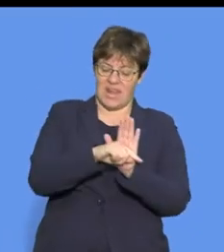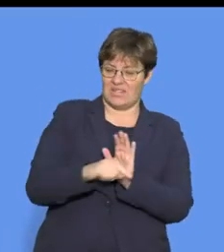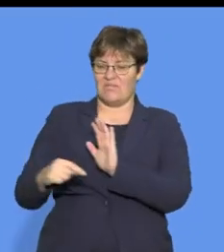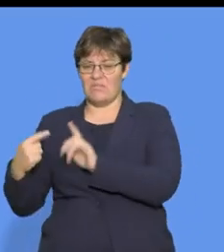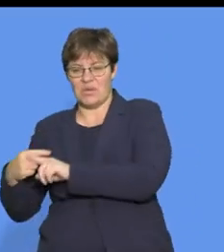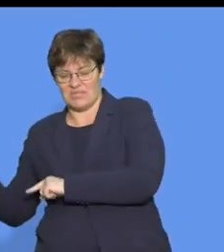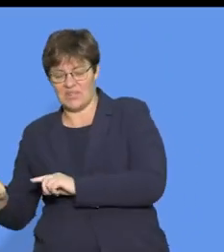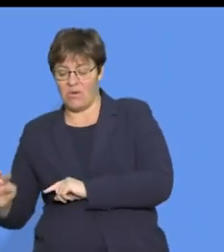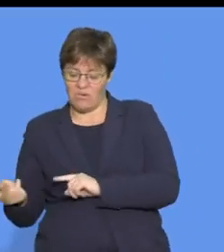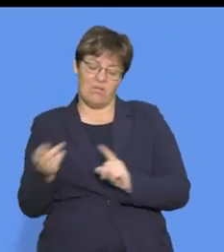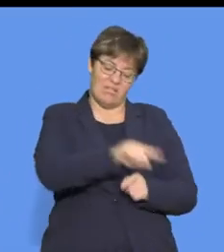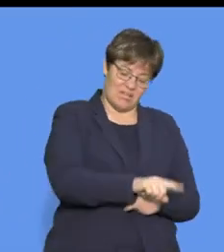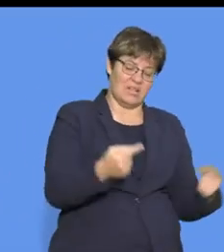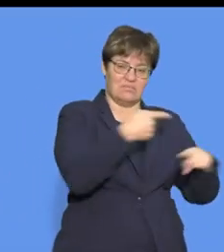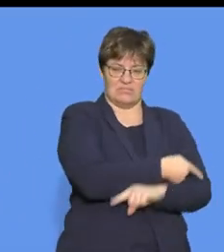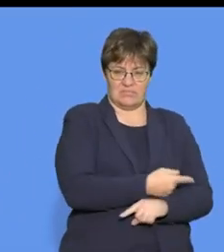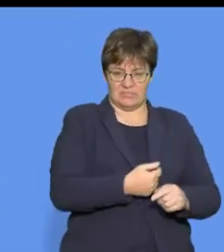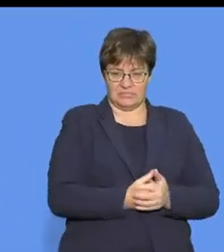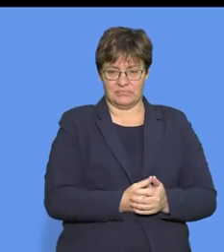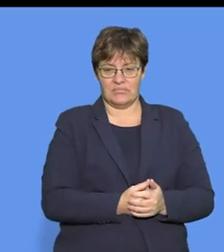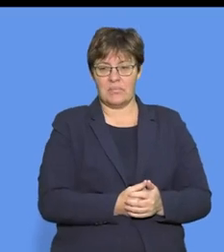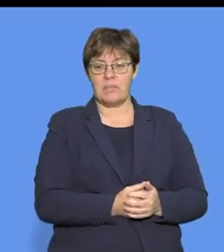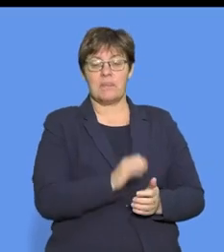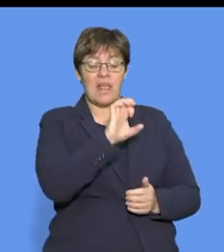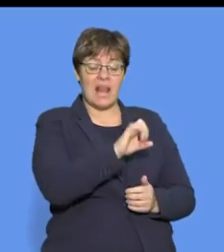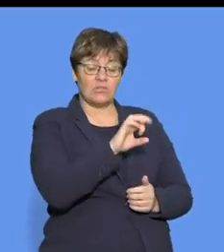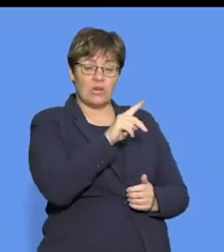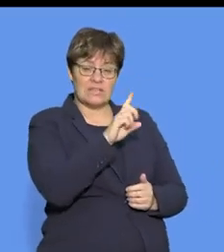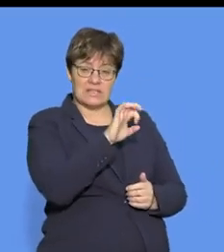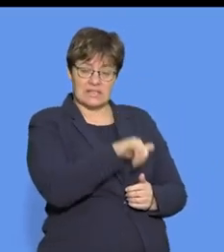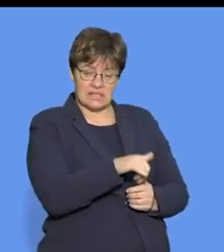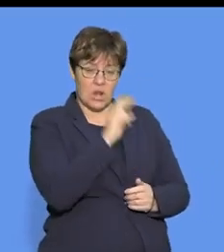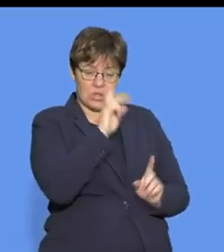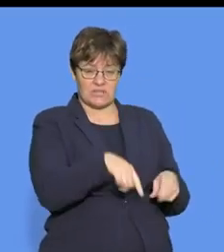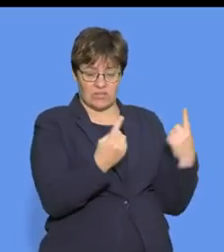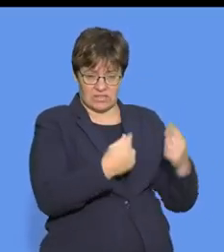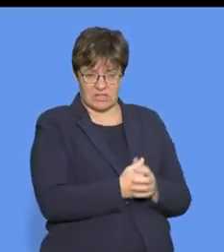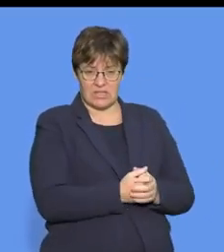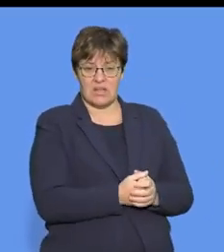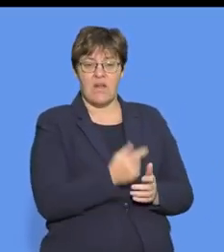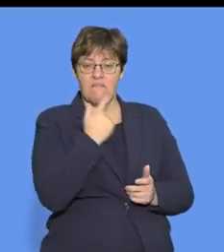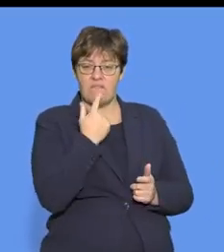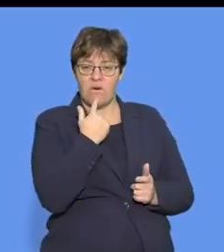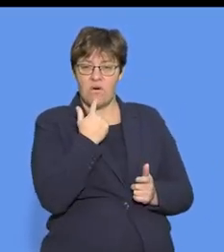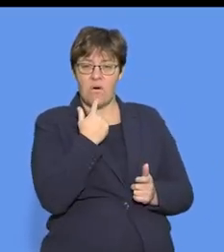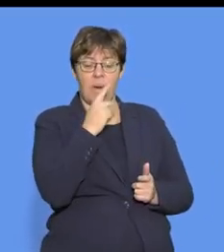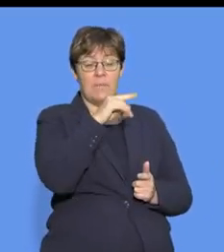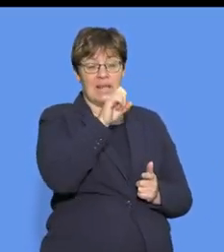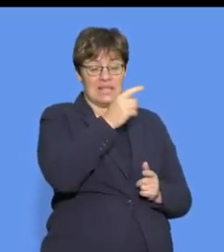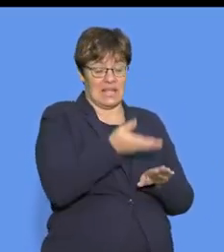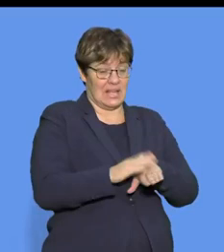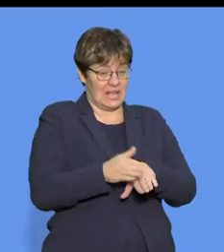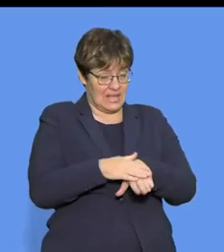difference. Also recognize that galvanic electrolytic cells look different. You can get the ones for